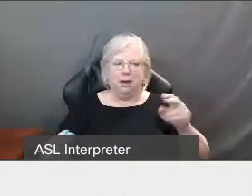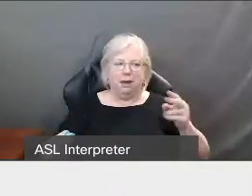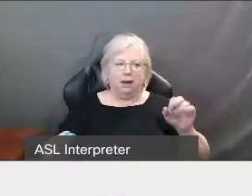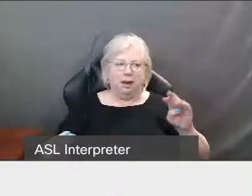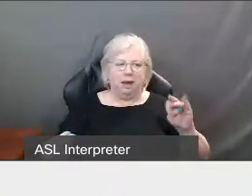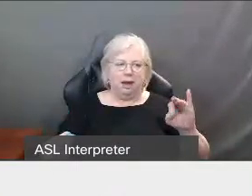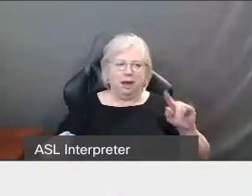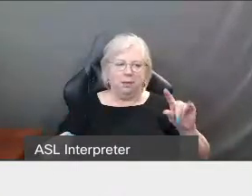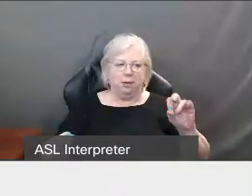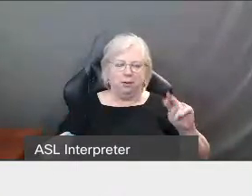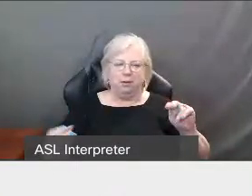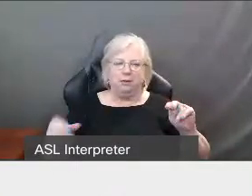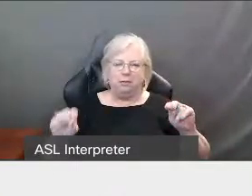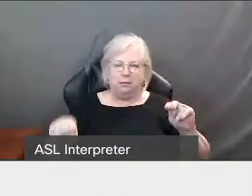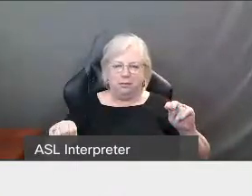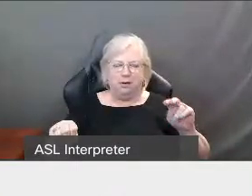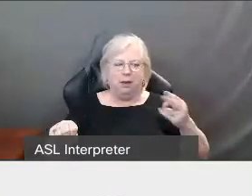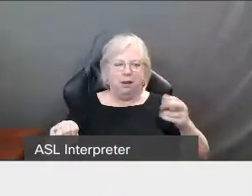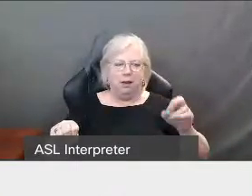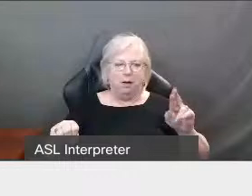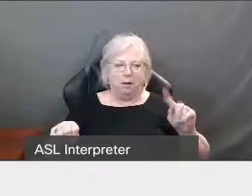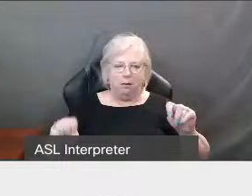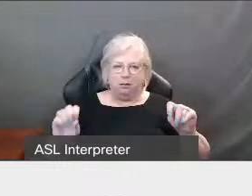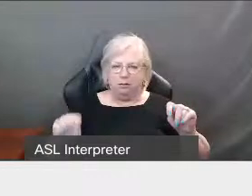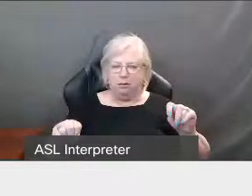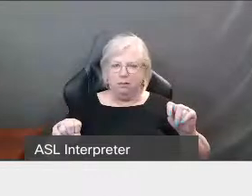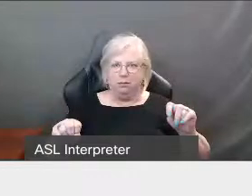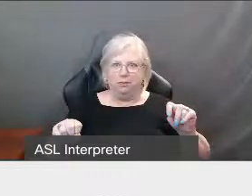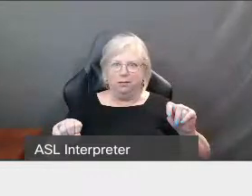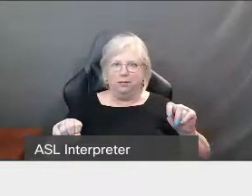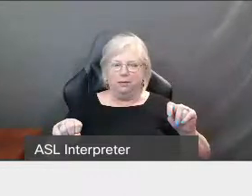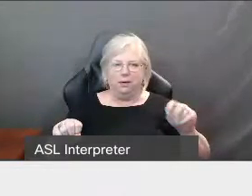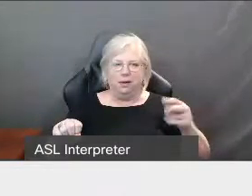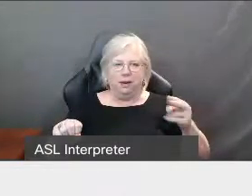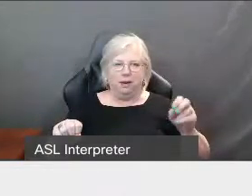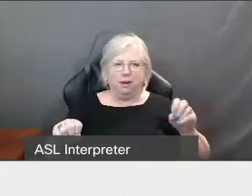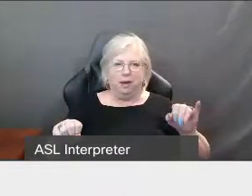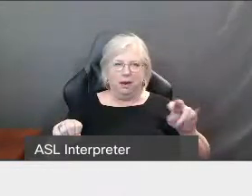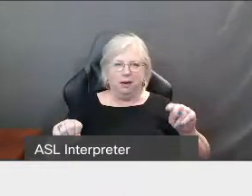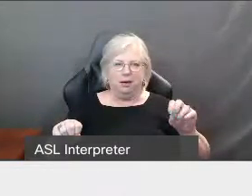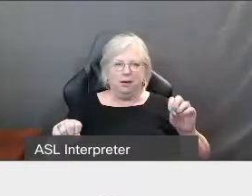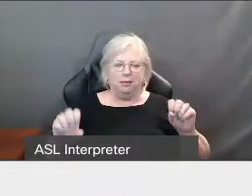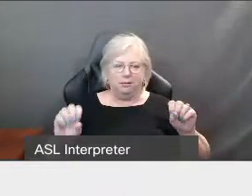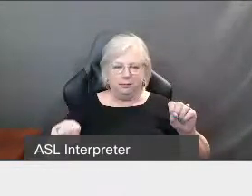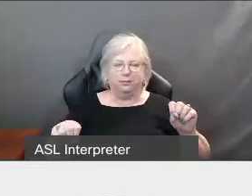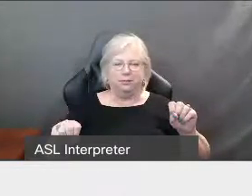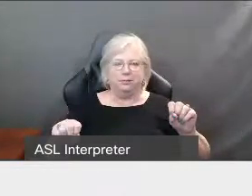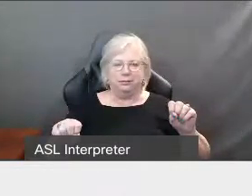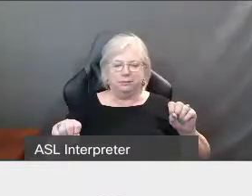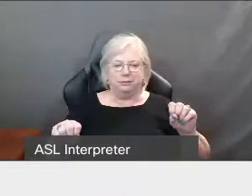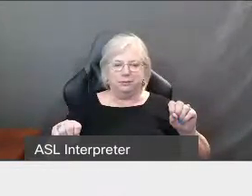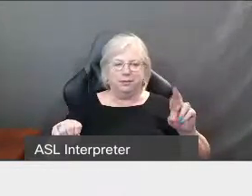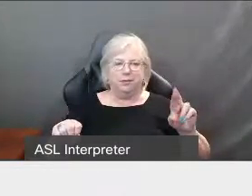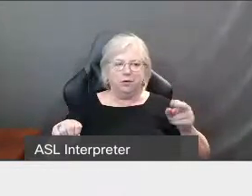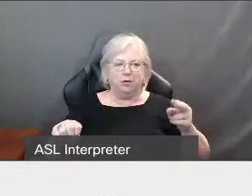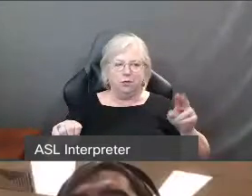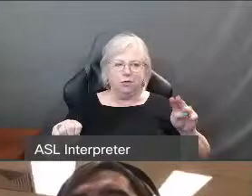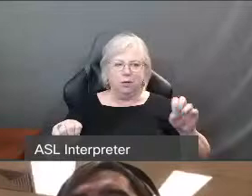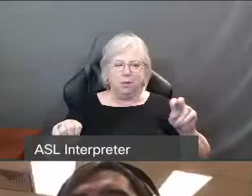Hamilton, Yes. Hart, Yes. Haynes, Yes.